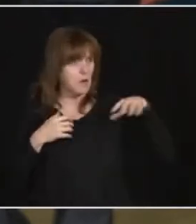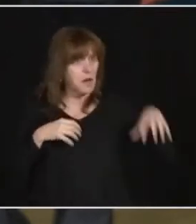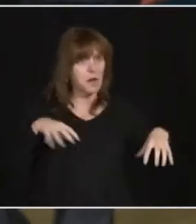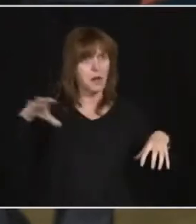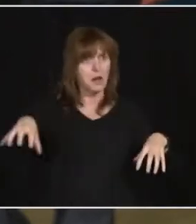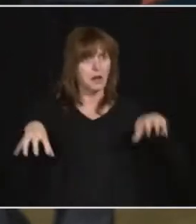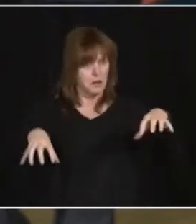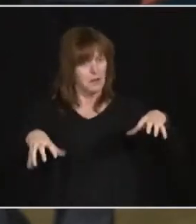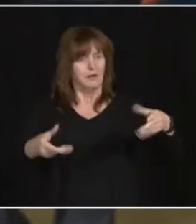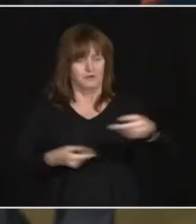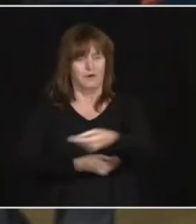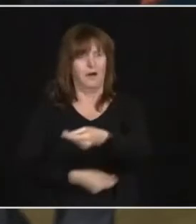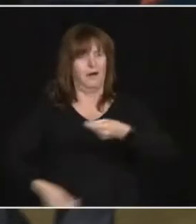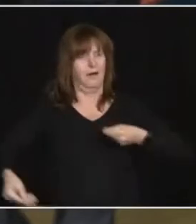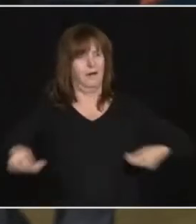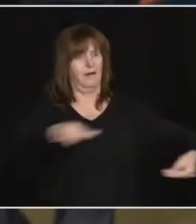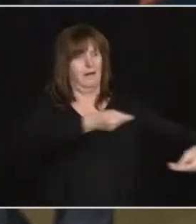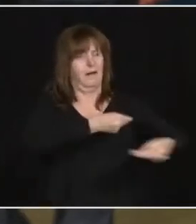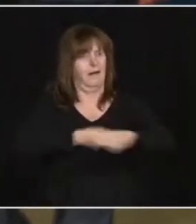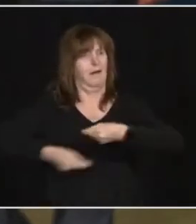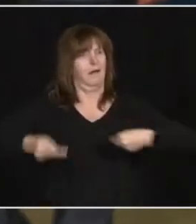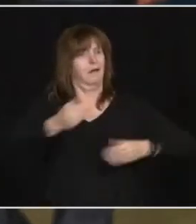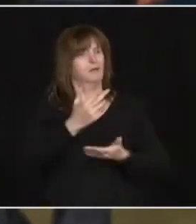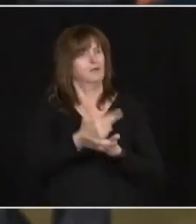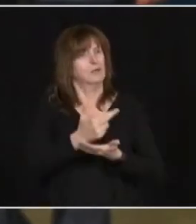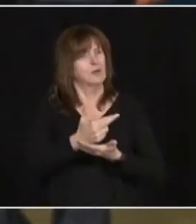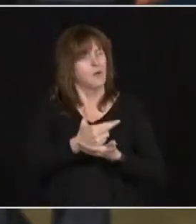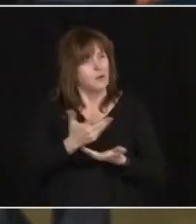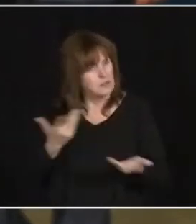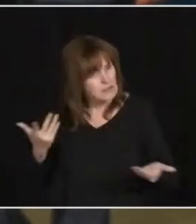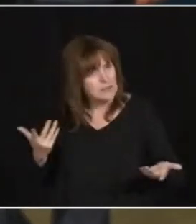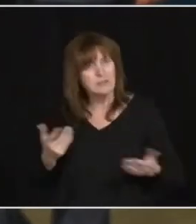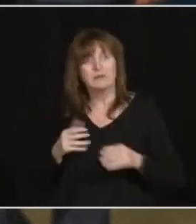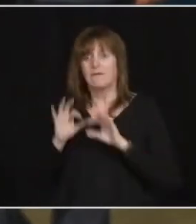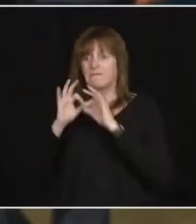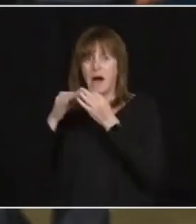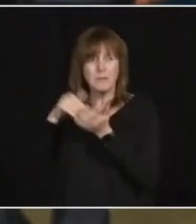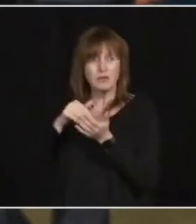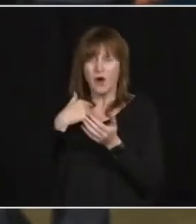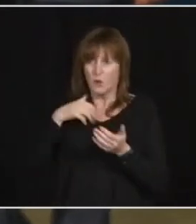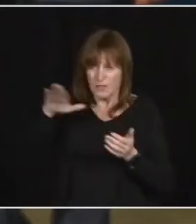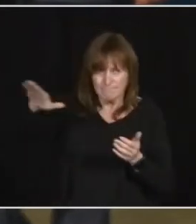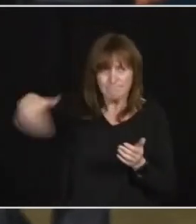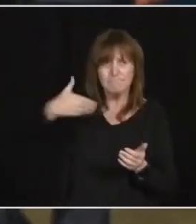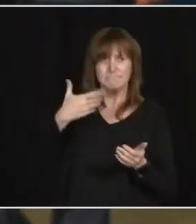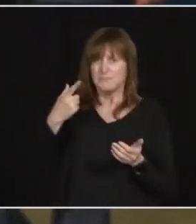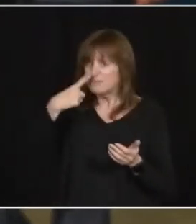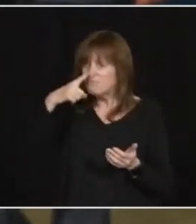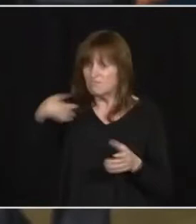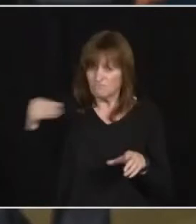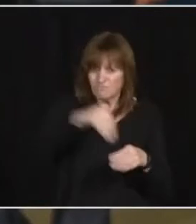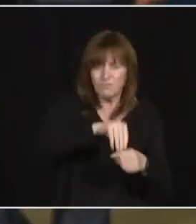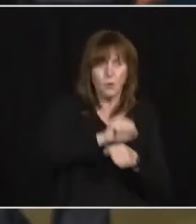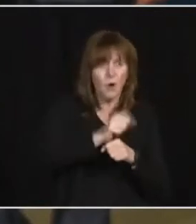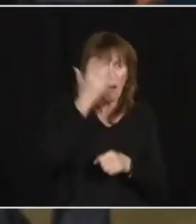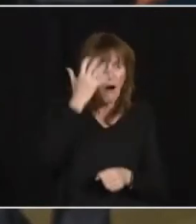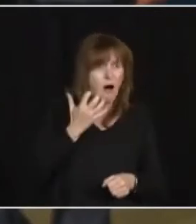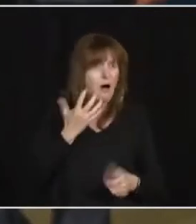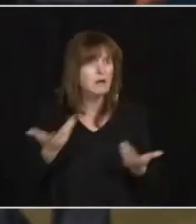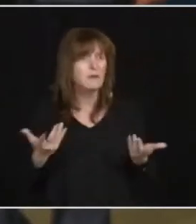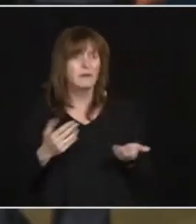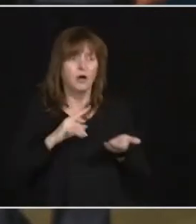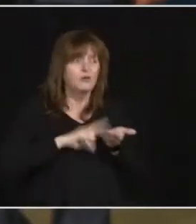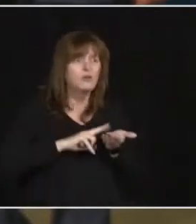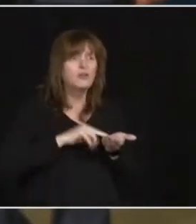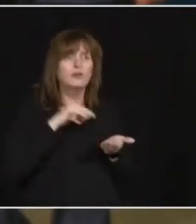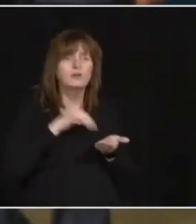complete shifts within the hospital, and recruiting retirees, including nursing and support services personnel.